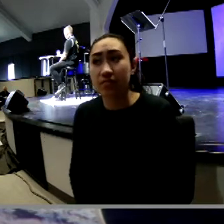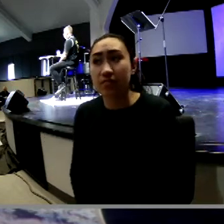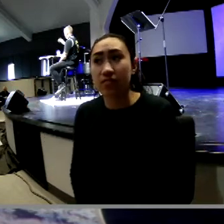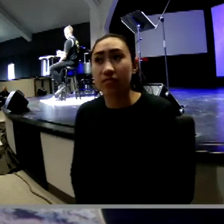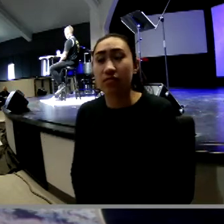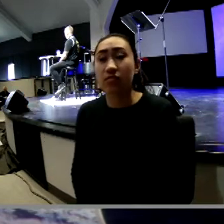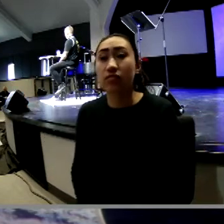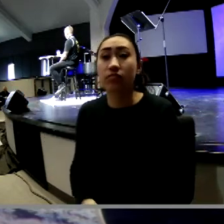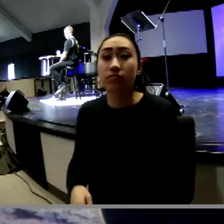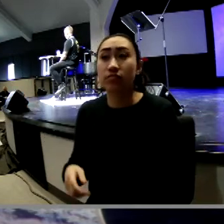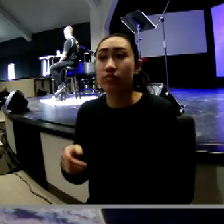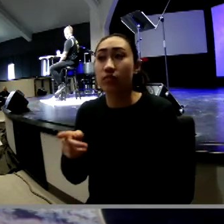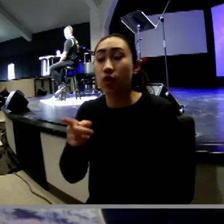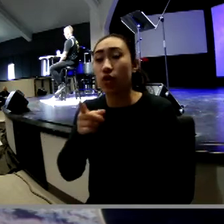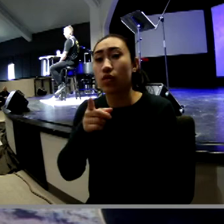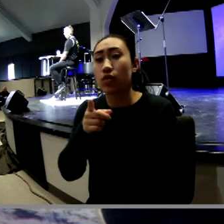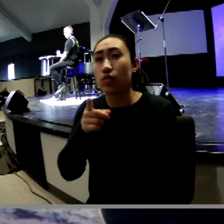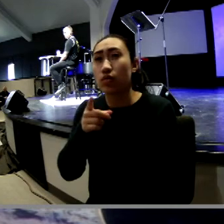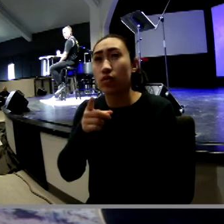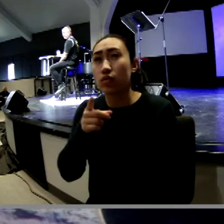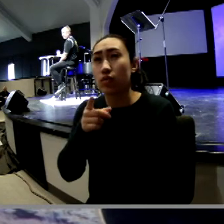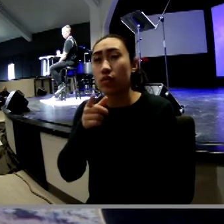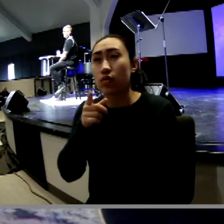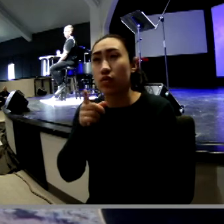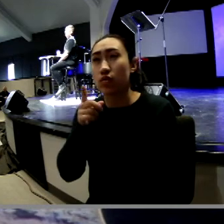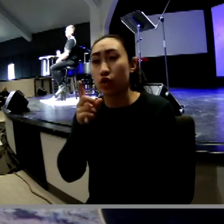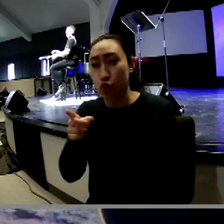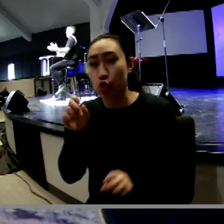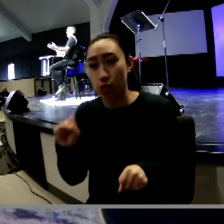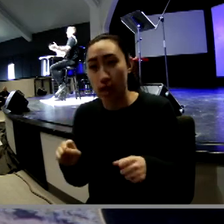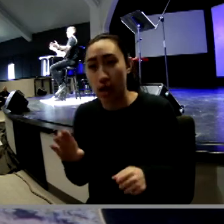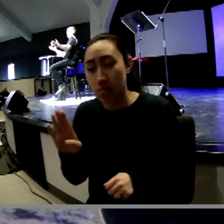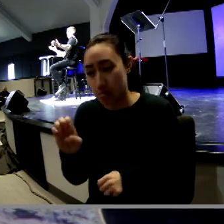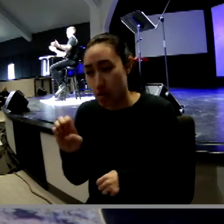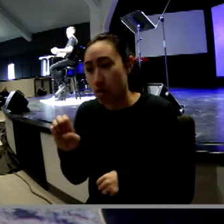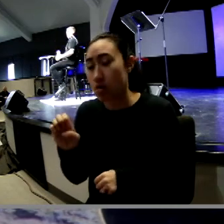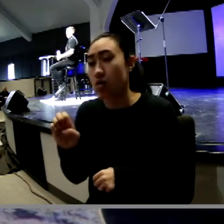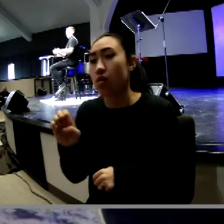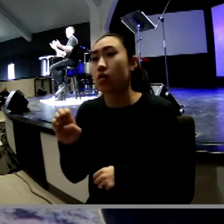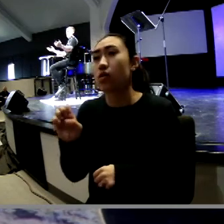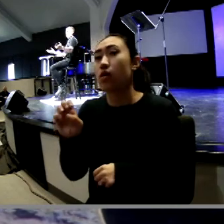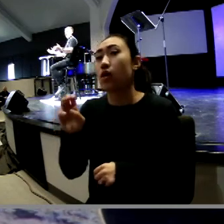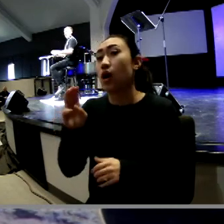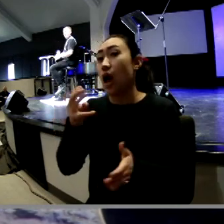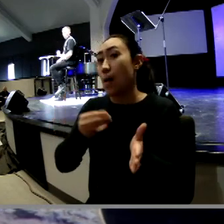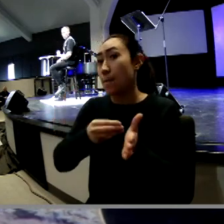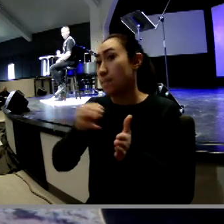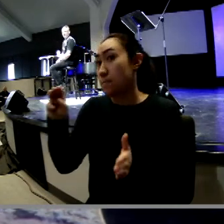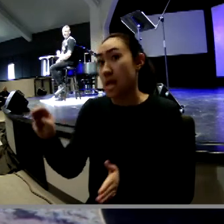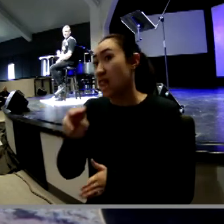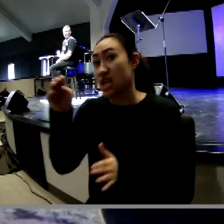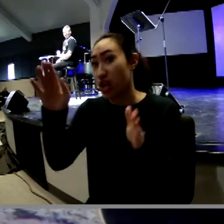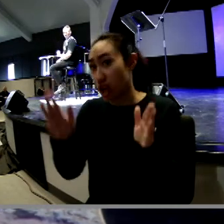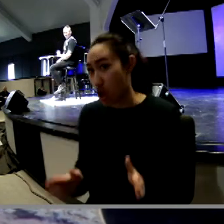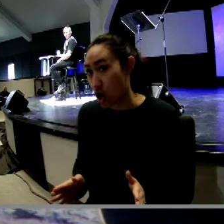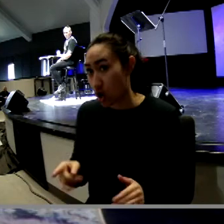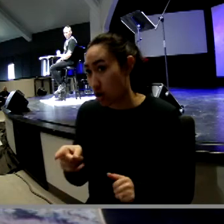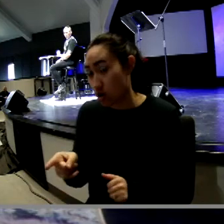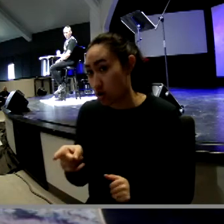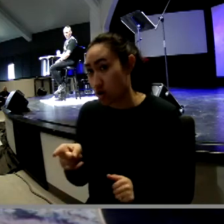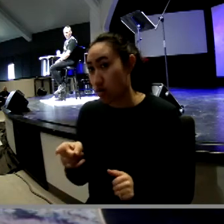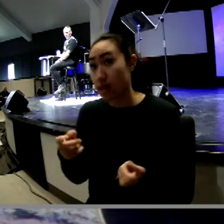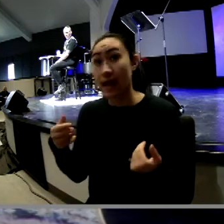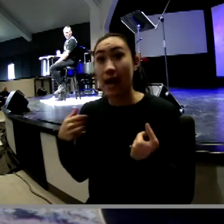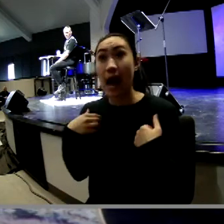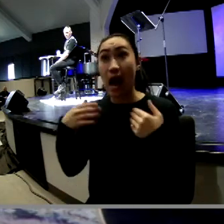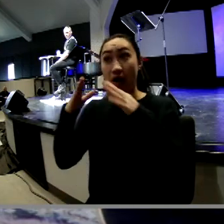inside. You know, the difference between some people that have all the wealth and some people that have no wealth is nothing. They're both